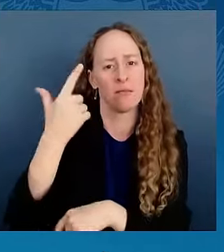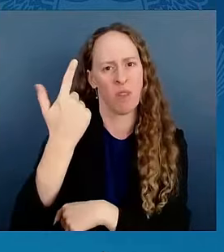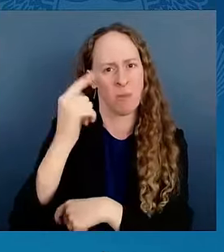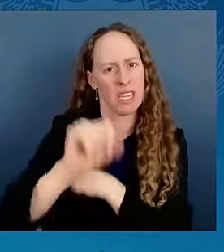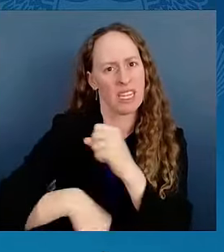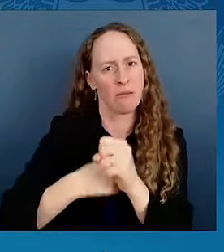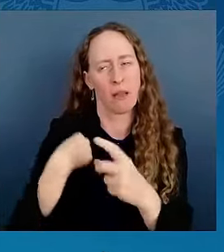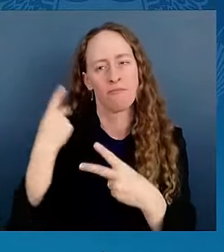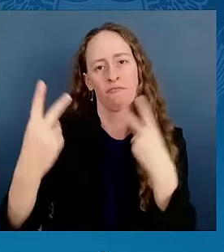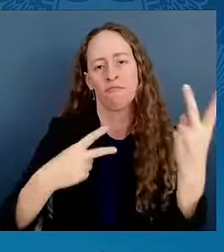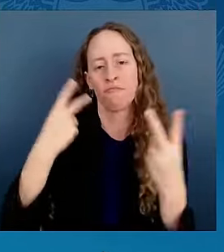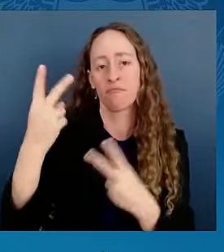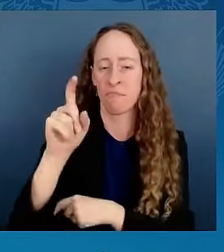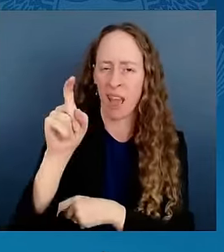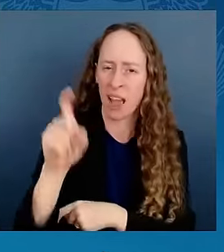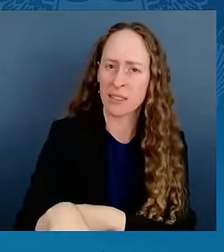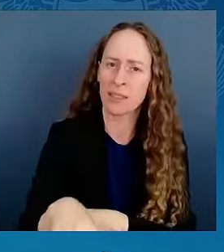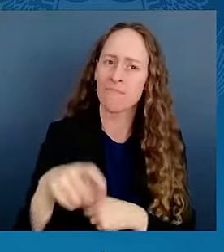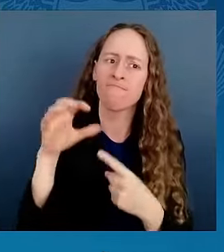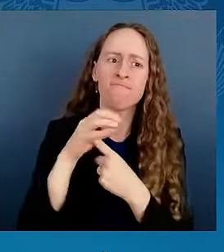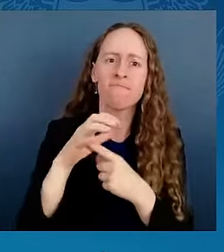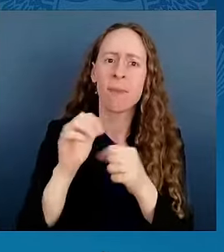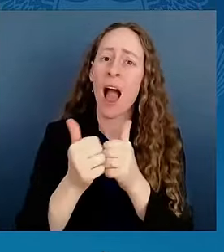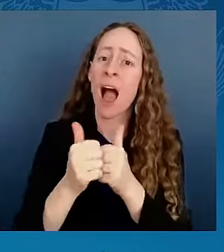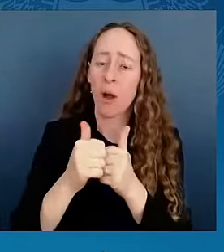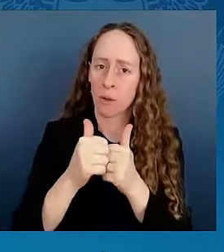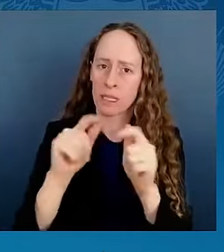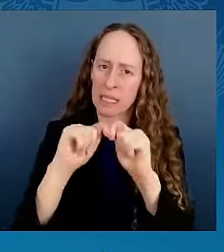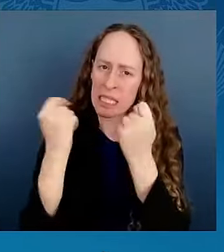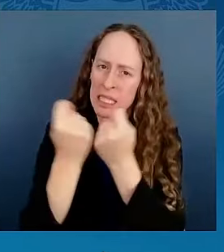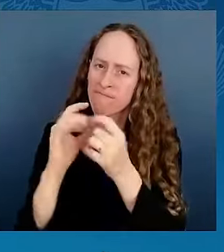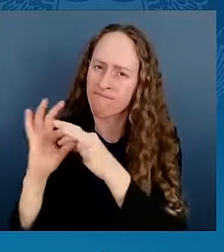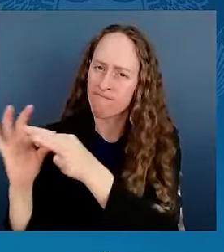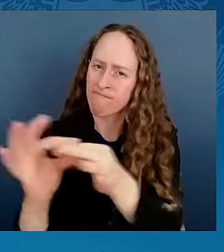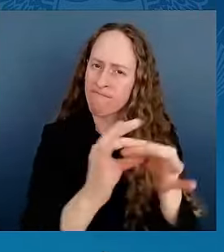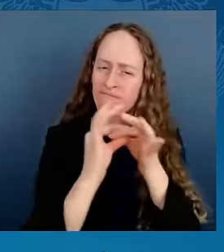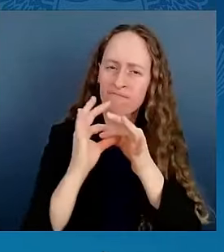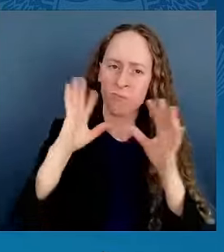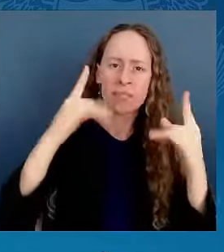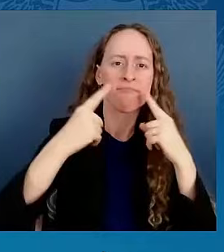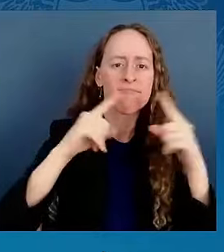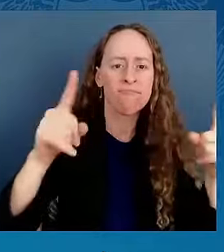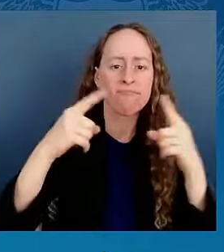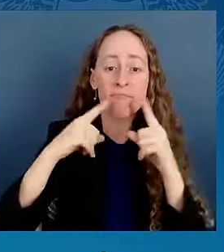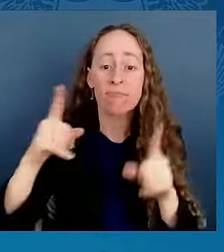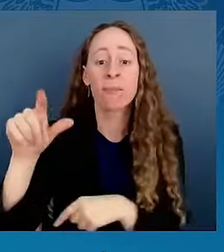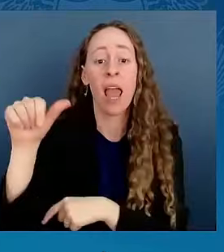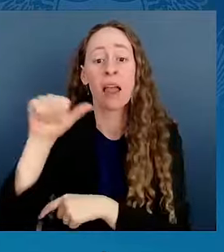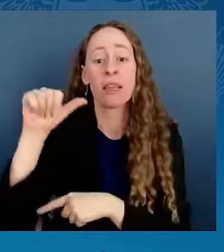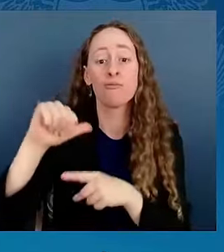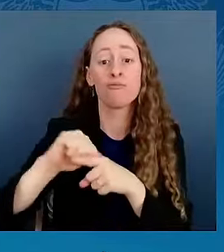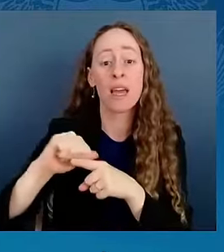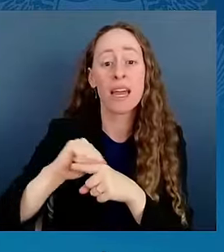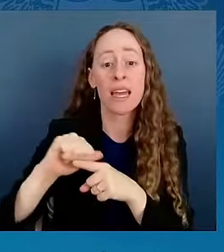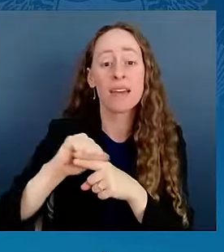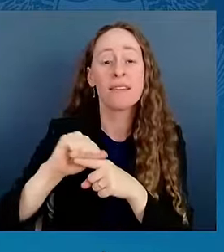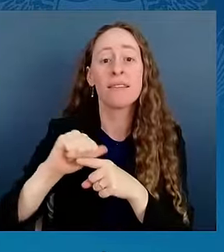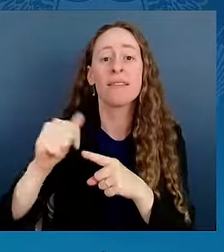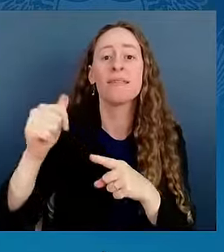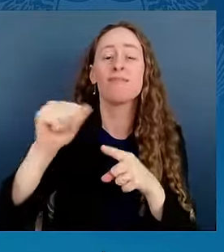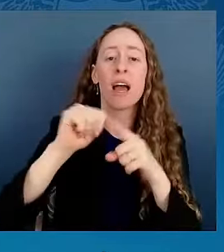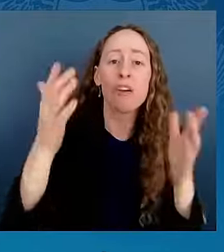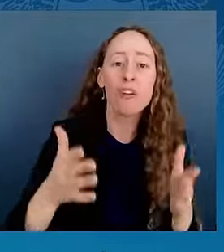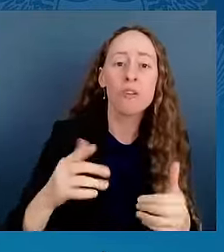want to make sure we shout out those athletic trainers, medical personnel, strength and conditioning coaches. Yep, let's go. Right?